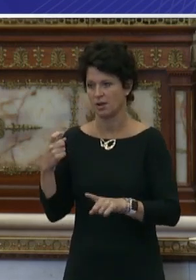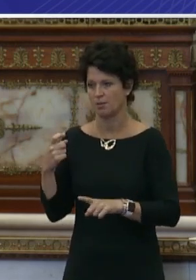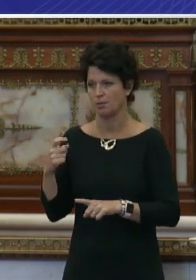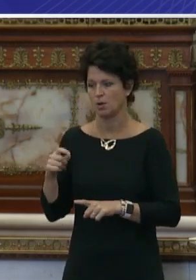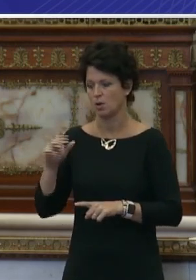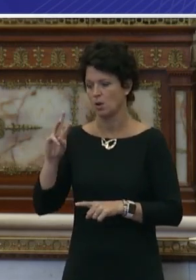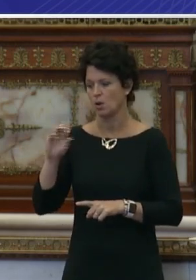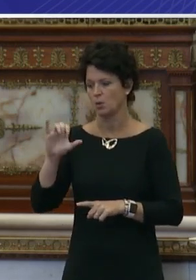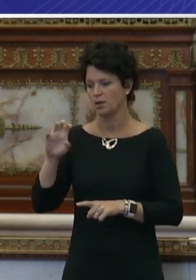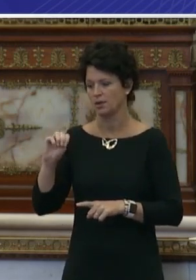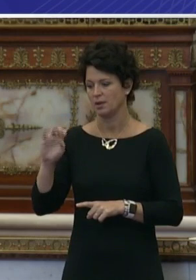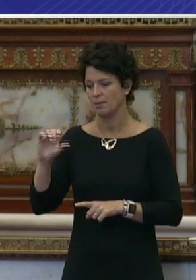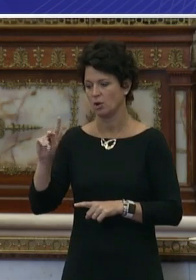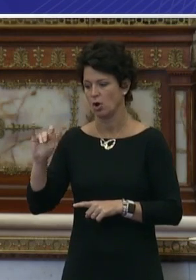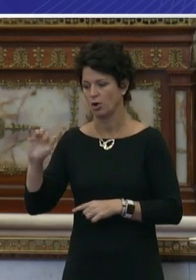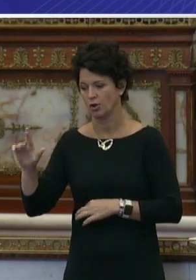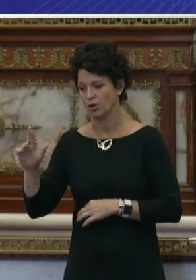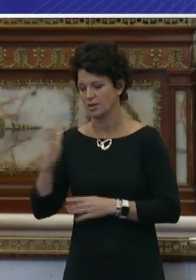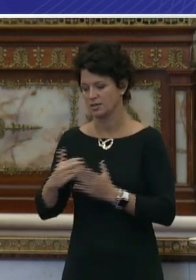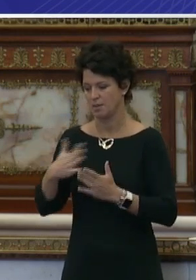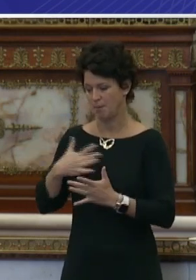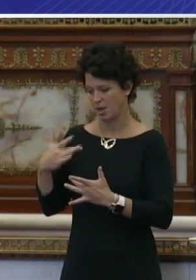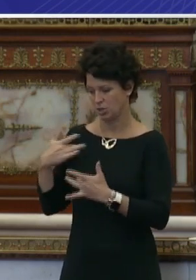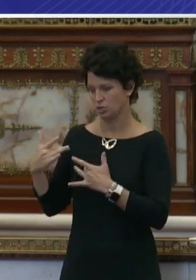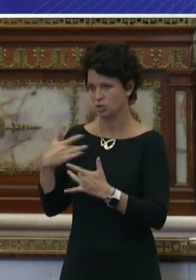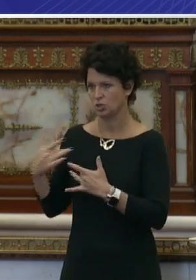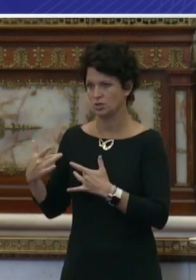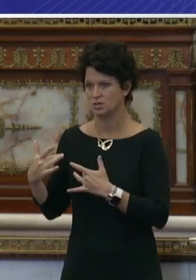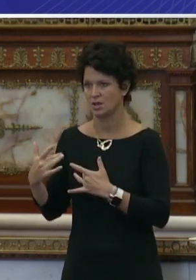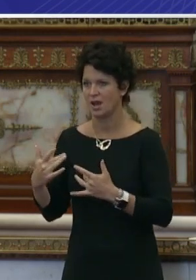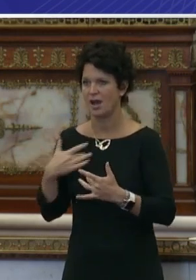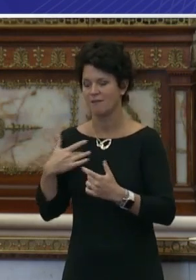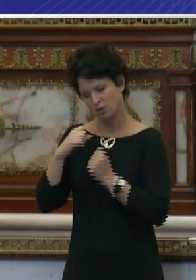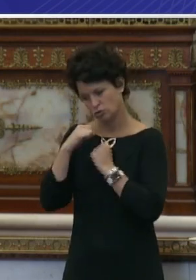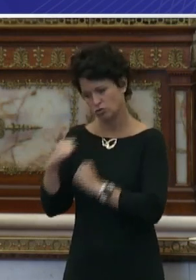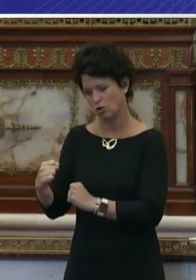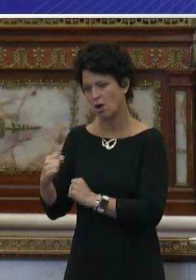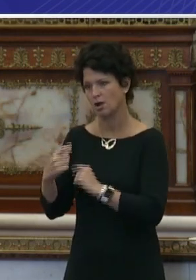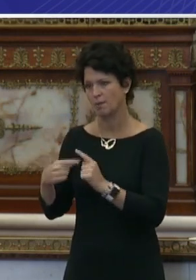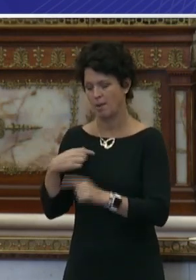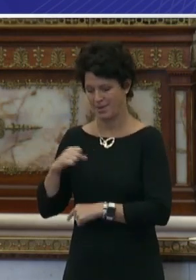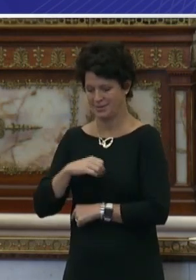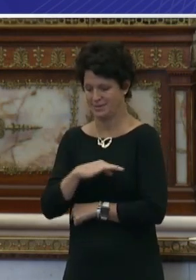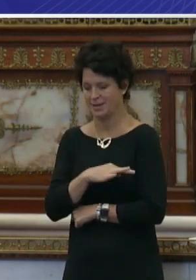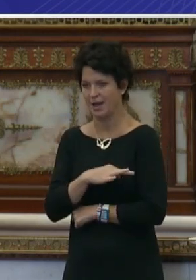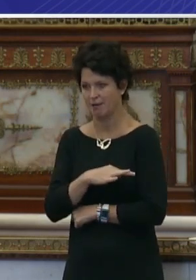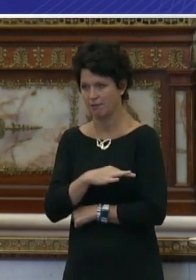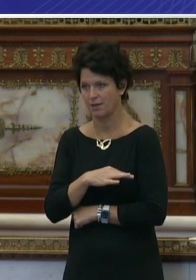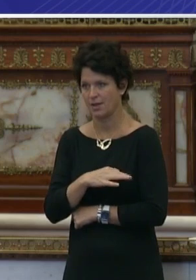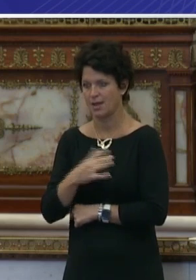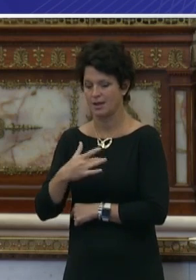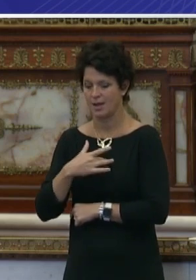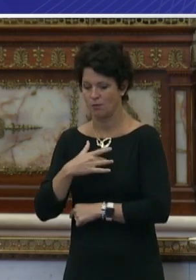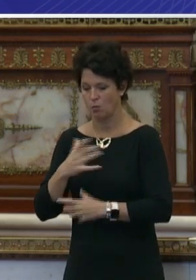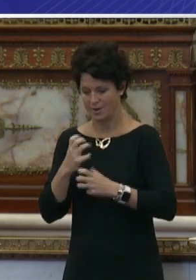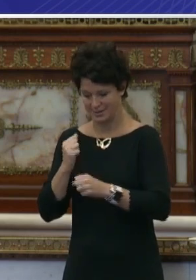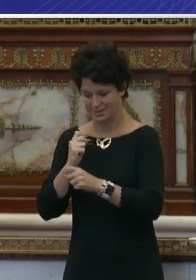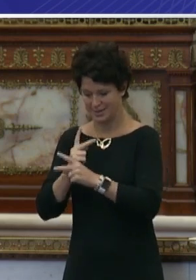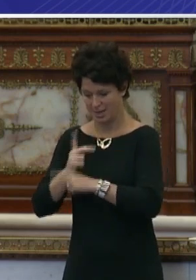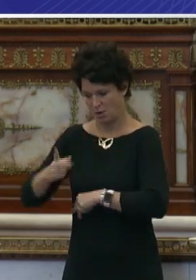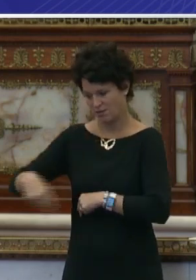William Carter, because some of my concerns, I do feel very strongly about my staff, and I do feel very strongly about trying to take care of